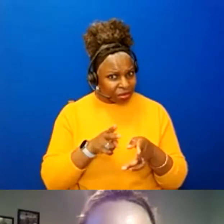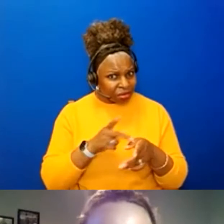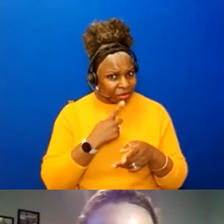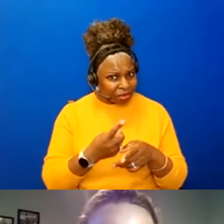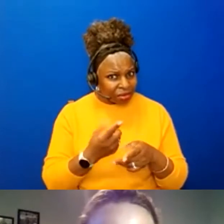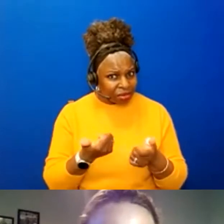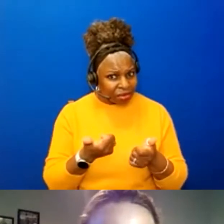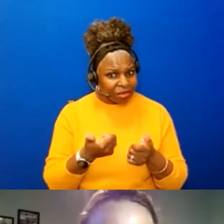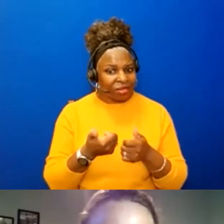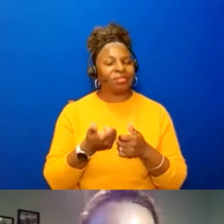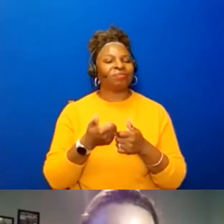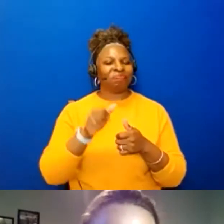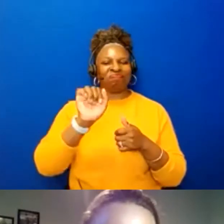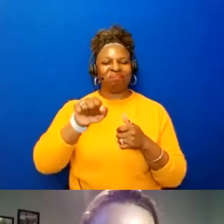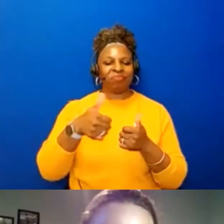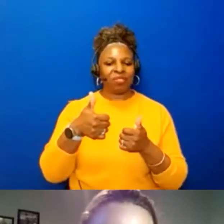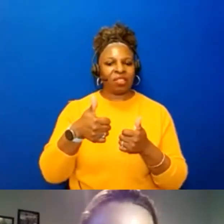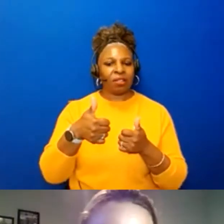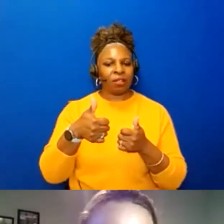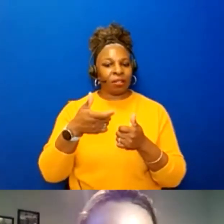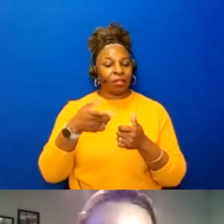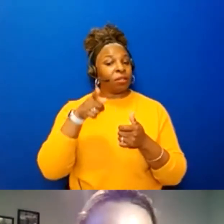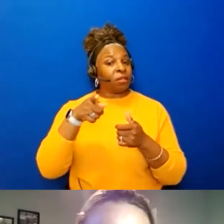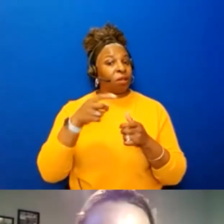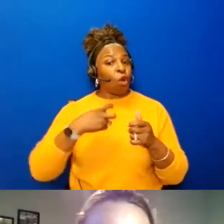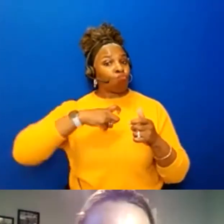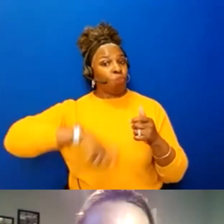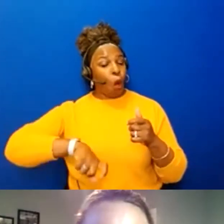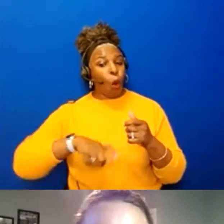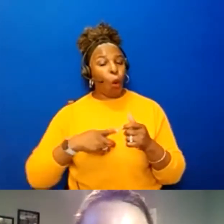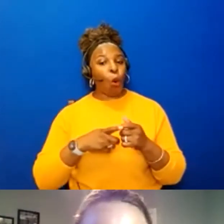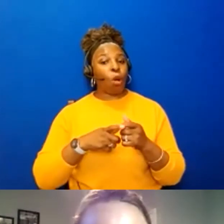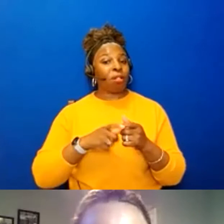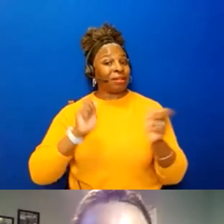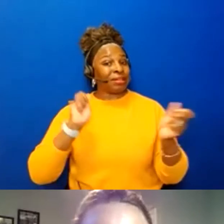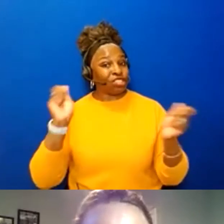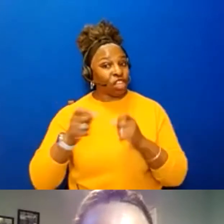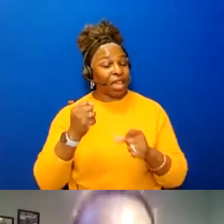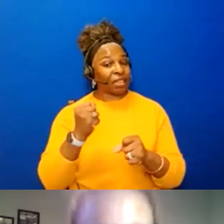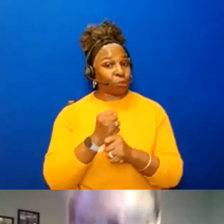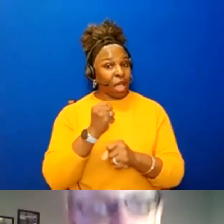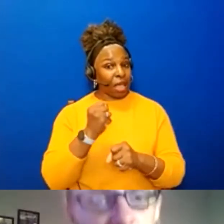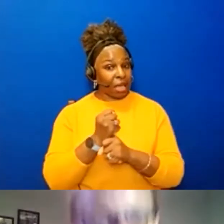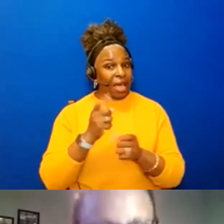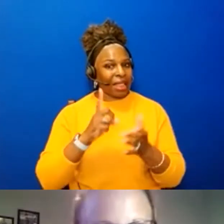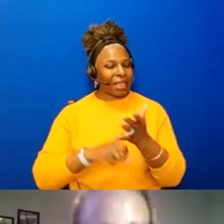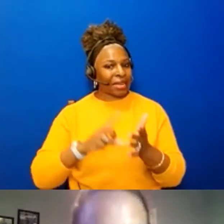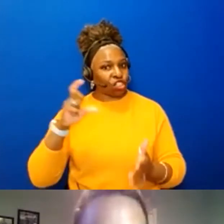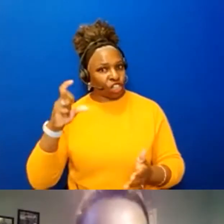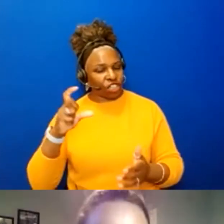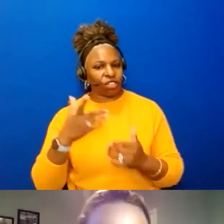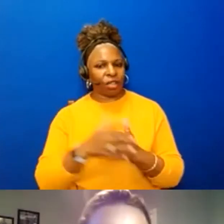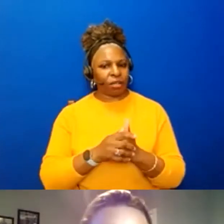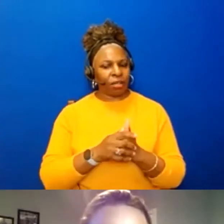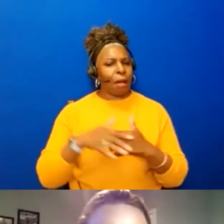Mr. Kyle is a change maker, a Leonard Cheshire change maker, which is an amazing group of disabled